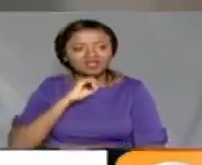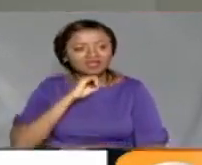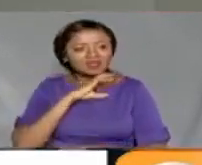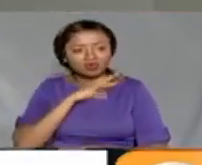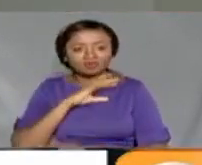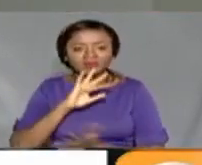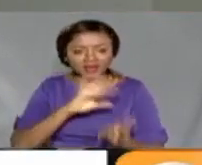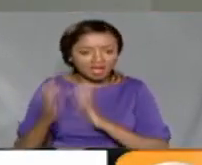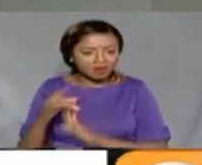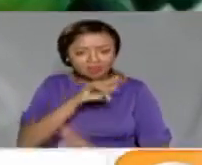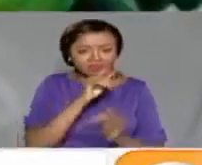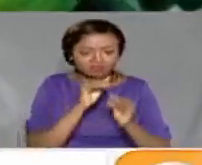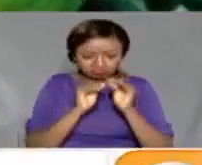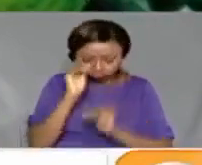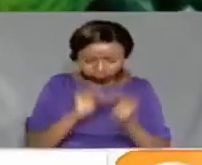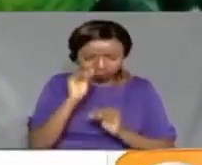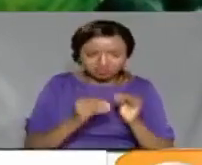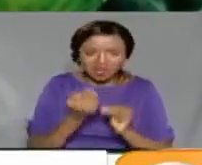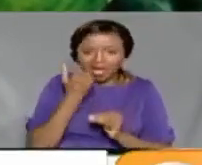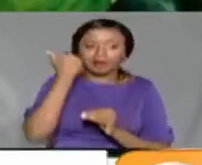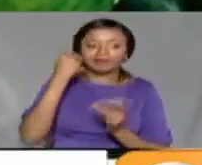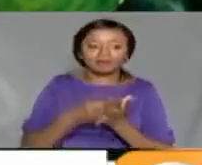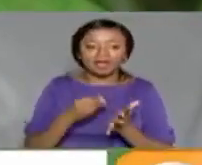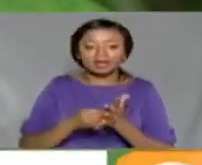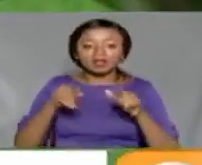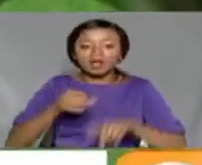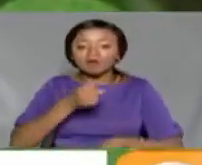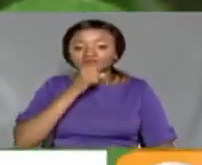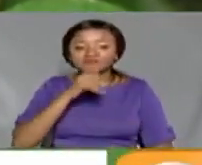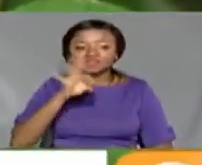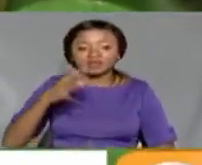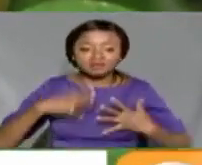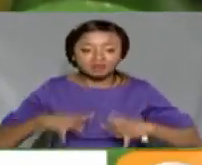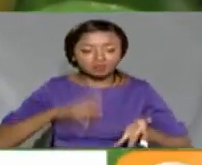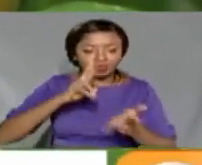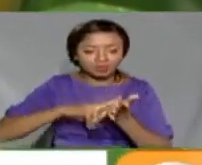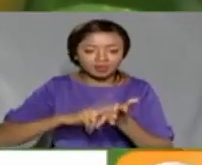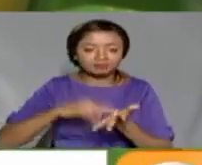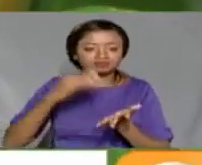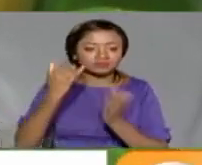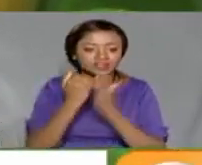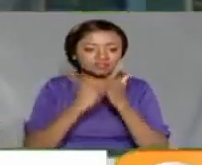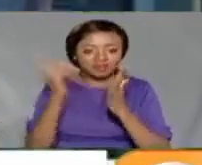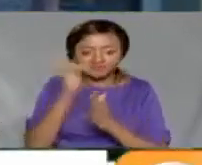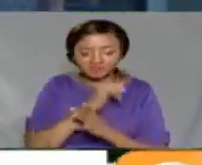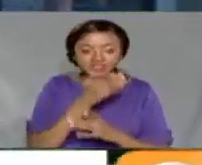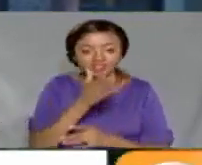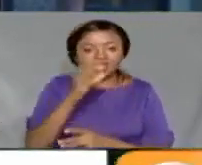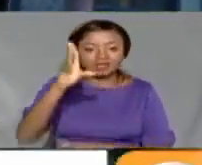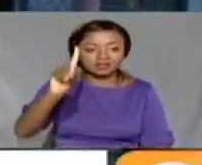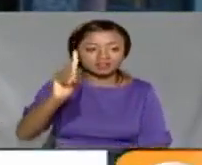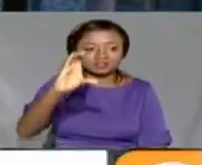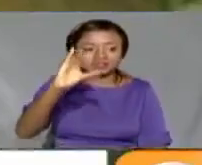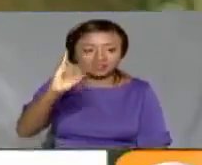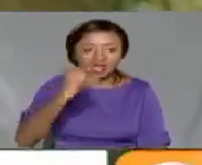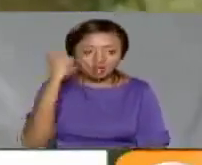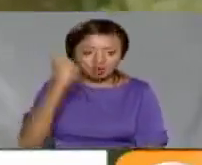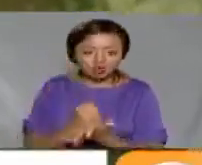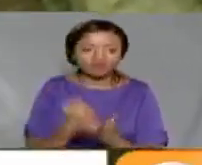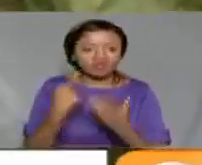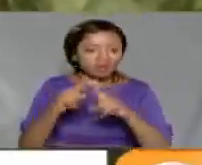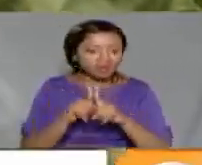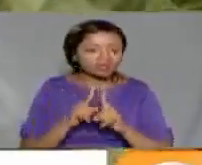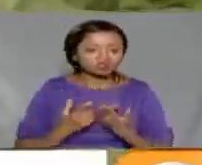over alleged fraud. 53 people have so far recorded statements as complainants at the DCI headquarters, with even